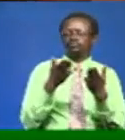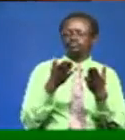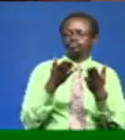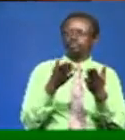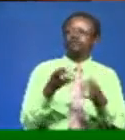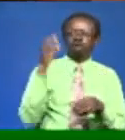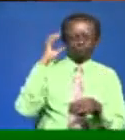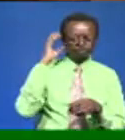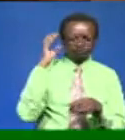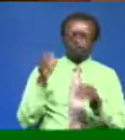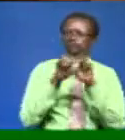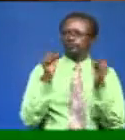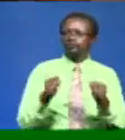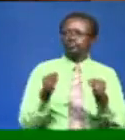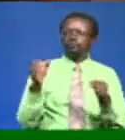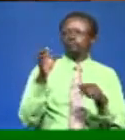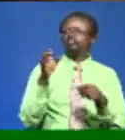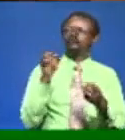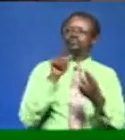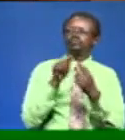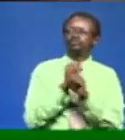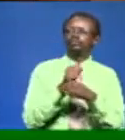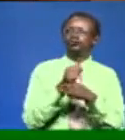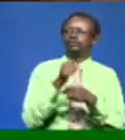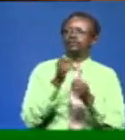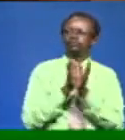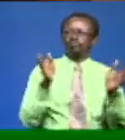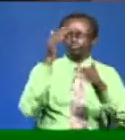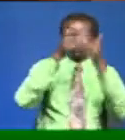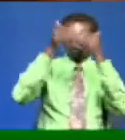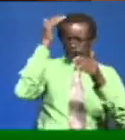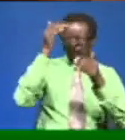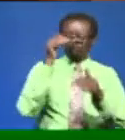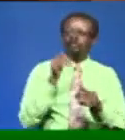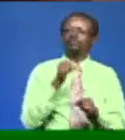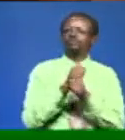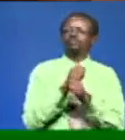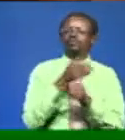public universities more effective and more competitive? I thank you, Madam Speaker.